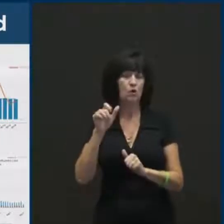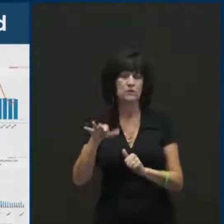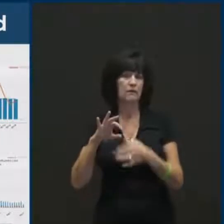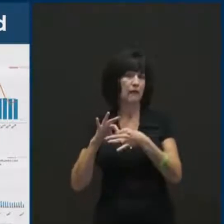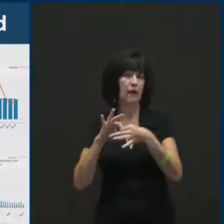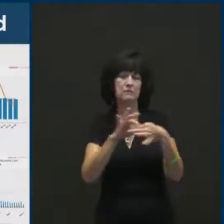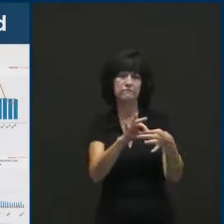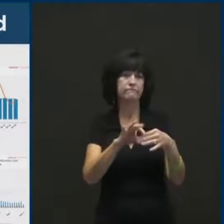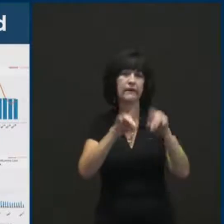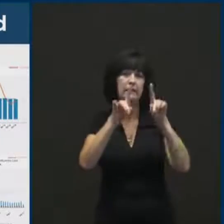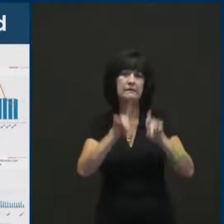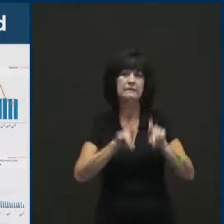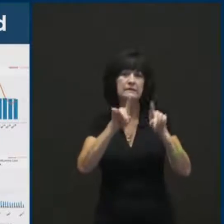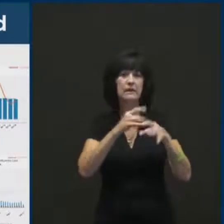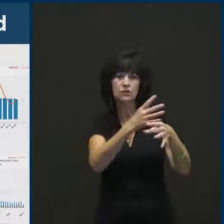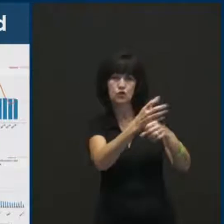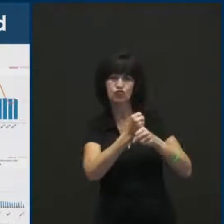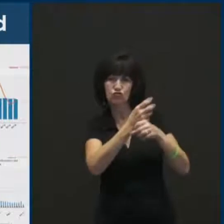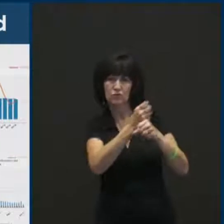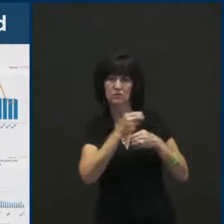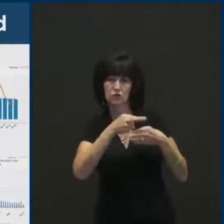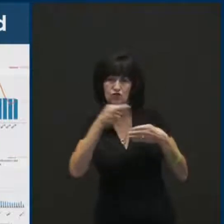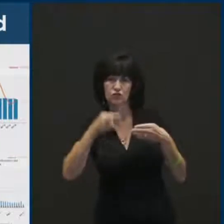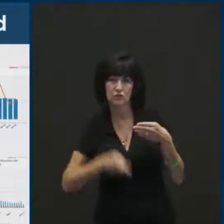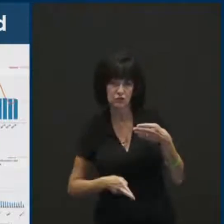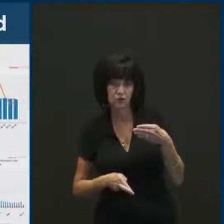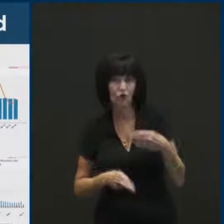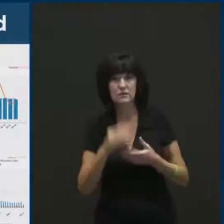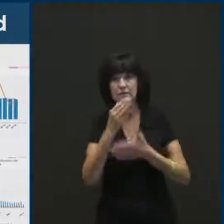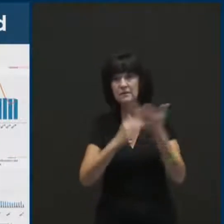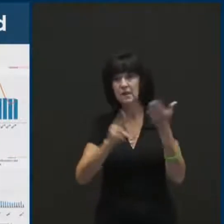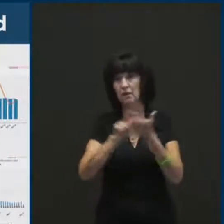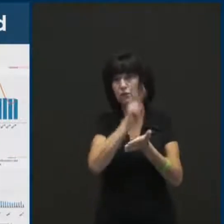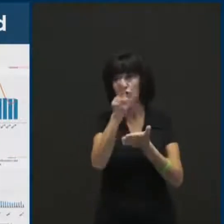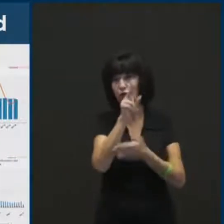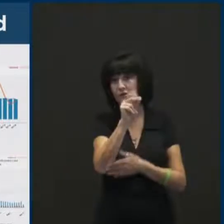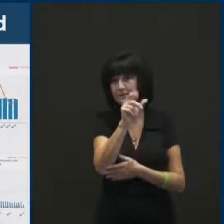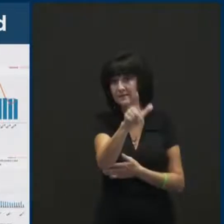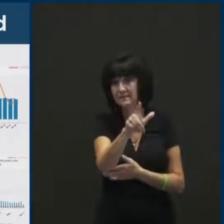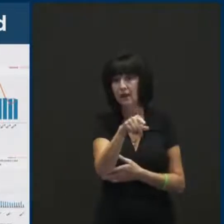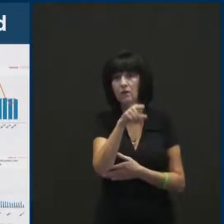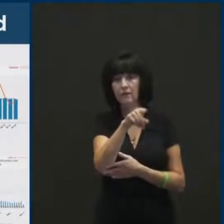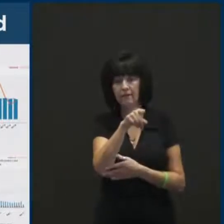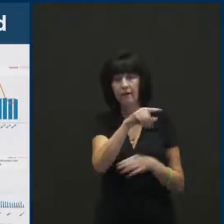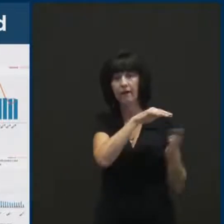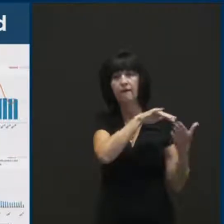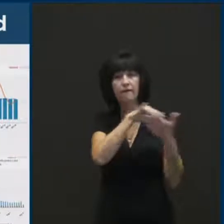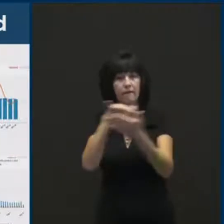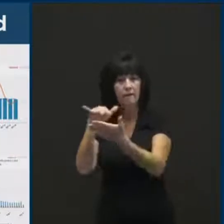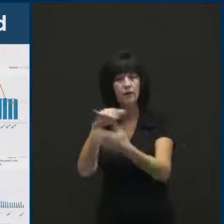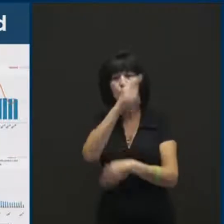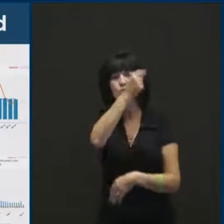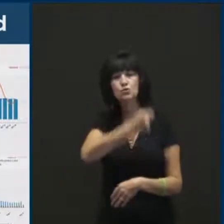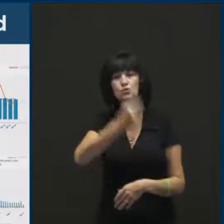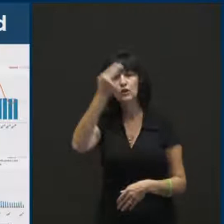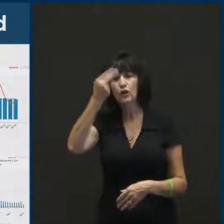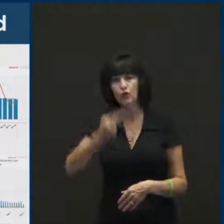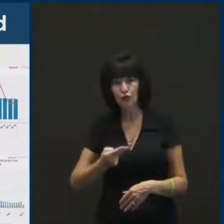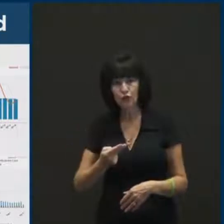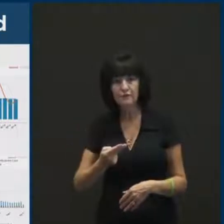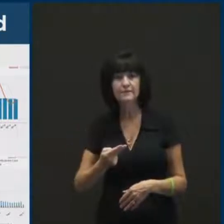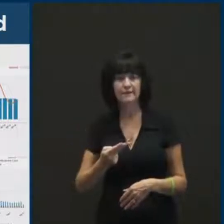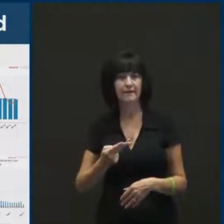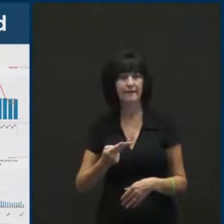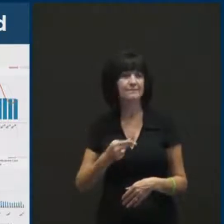of the testing regime that we have out there. And the University of Delaware is doing surveillance testing on Tuesdays and Thursdays. It does kind